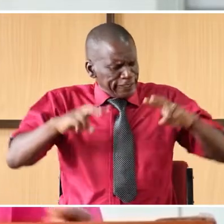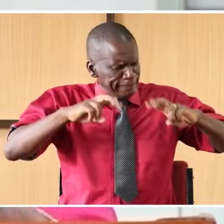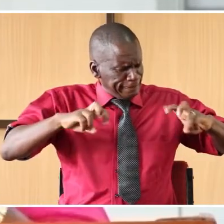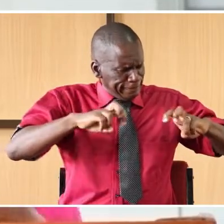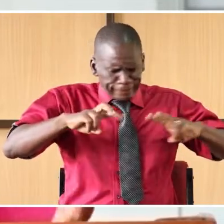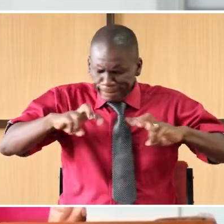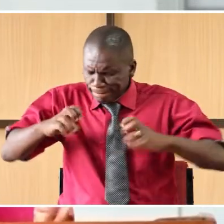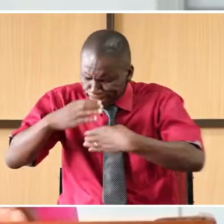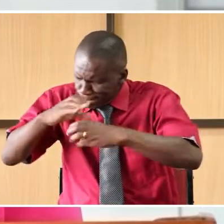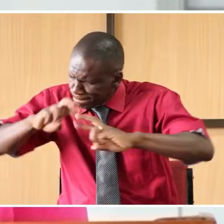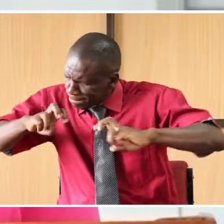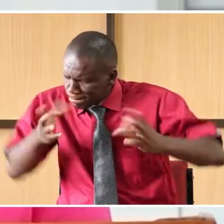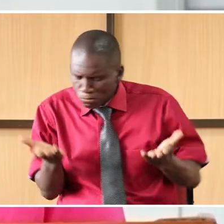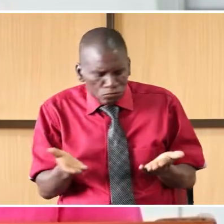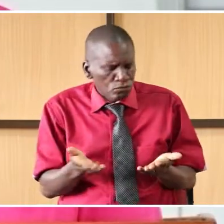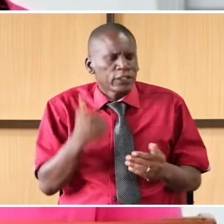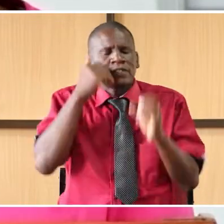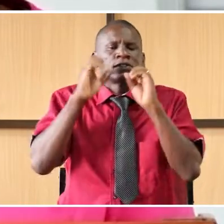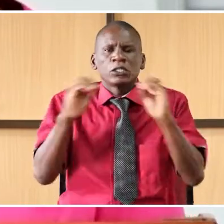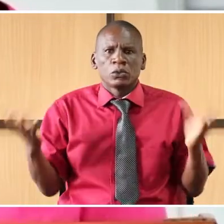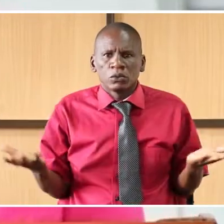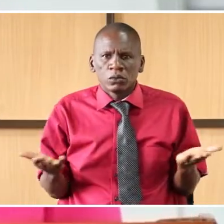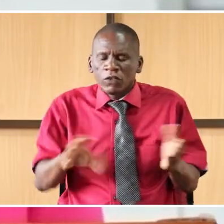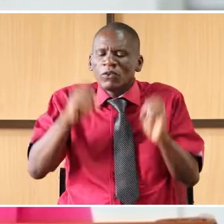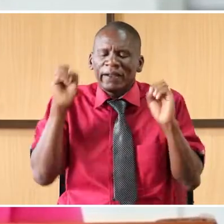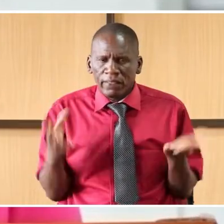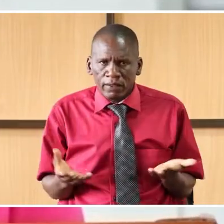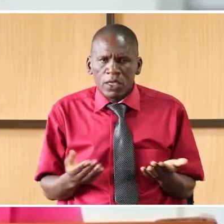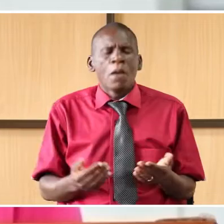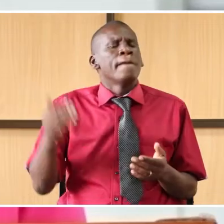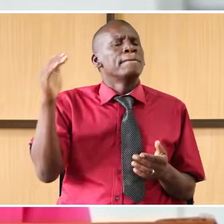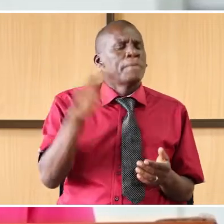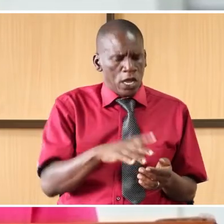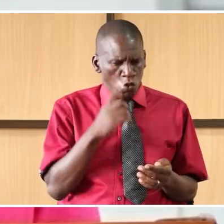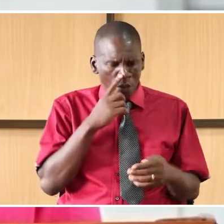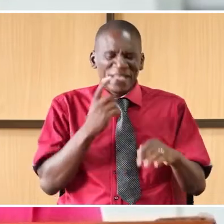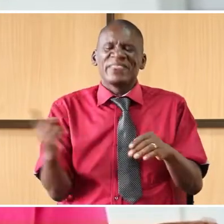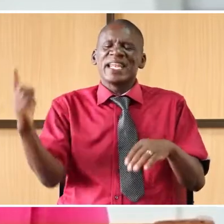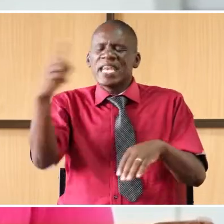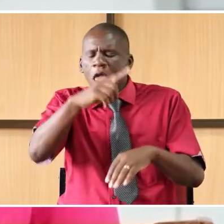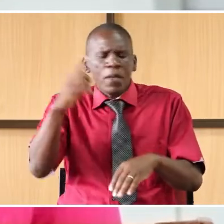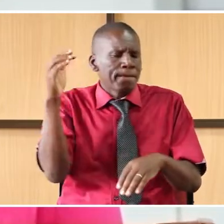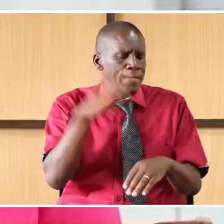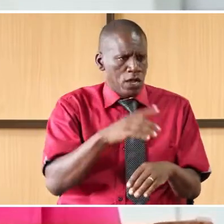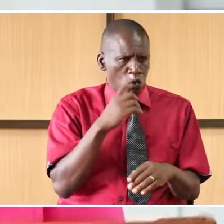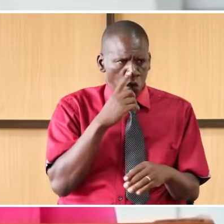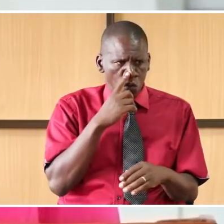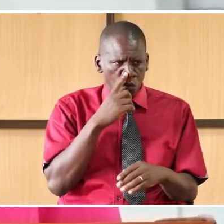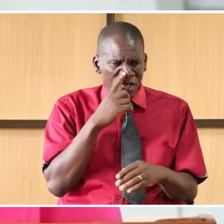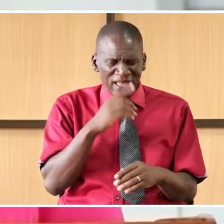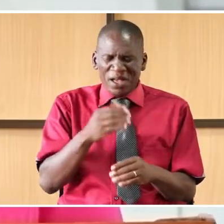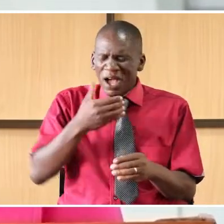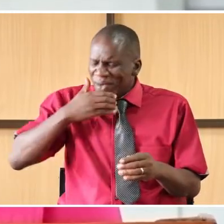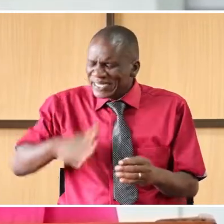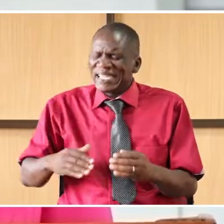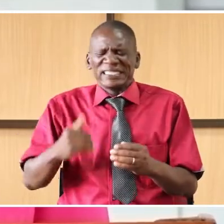anything. They took all the tests. They could not find anything. We came back home. The day we came back home, he fell sick